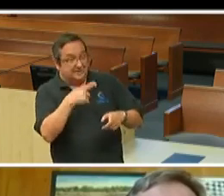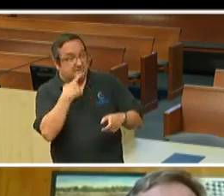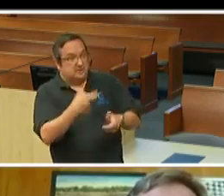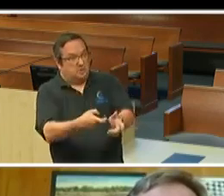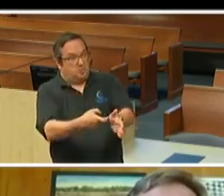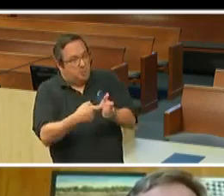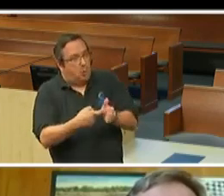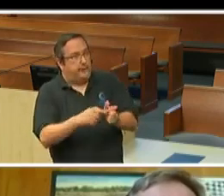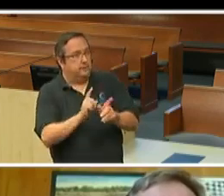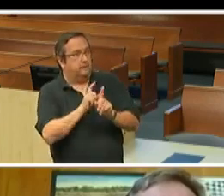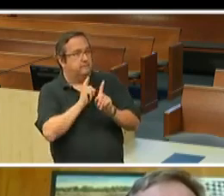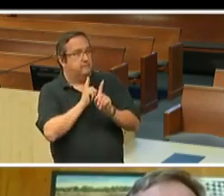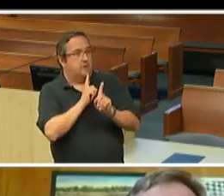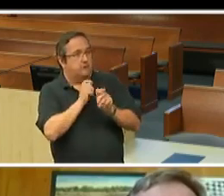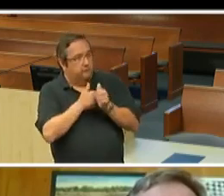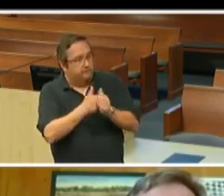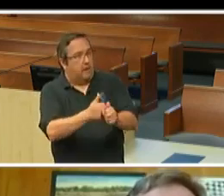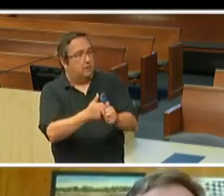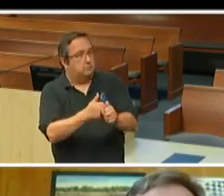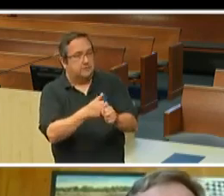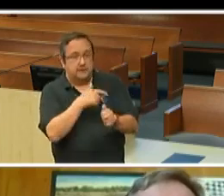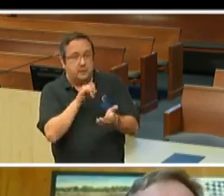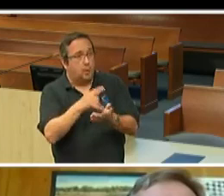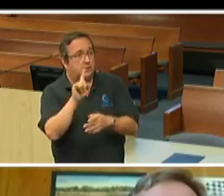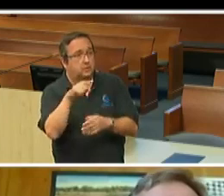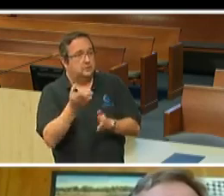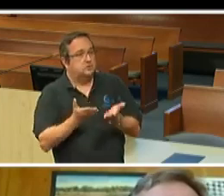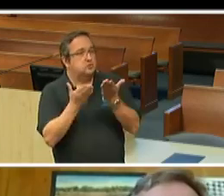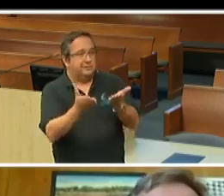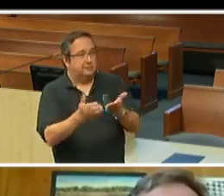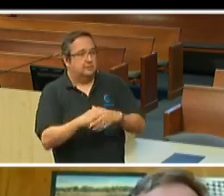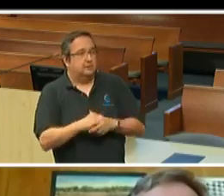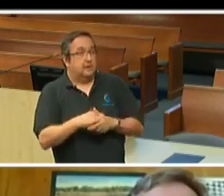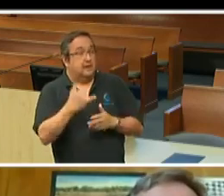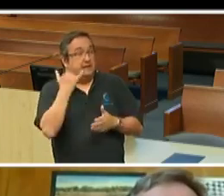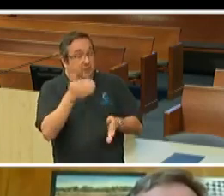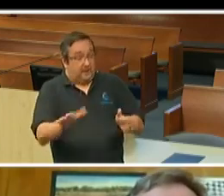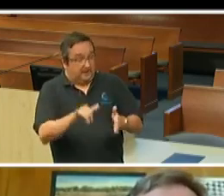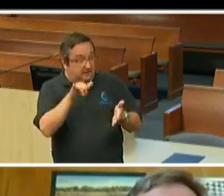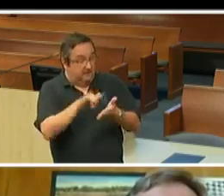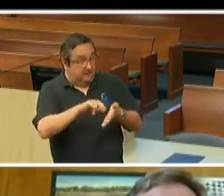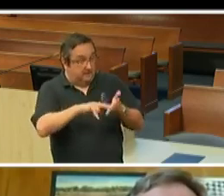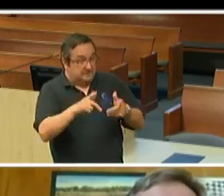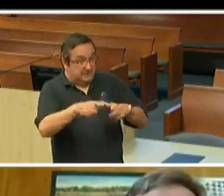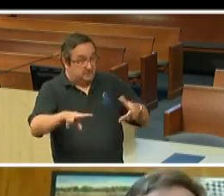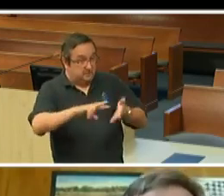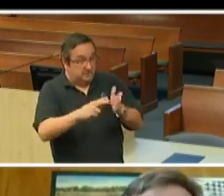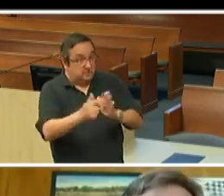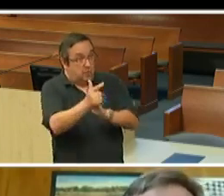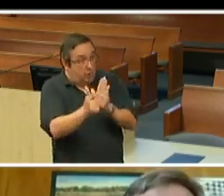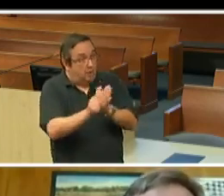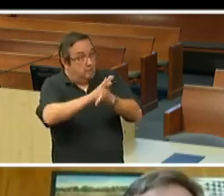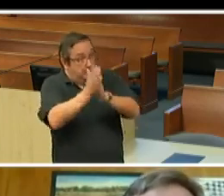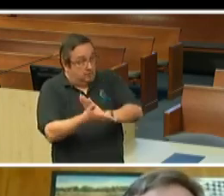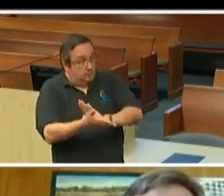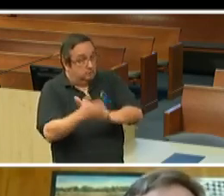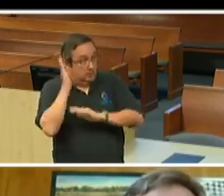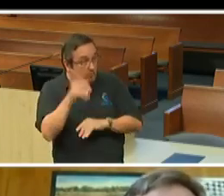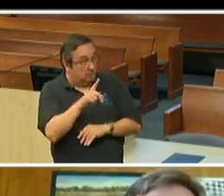is proposed. And if we don't act on that amendment, then the amended language, I'm assuming, will be the law, and that's what we're going to